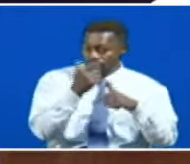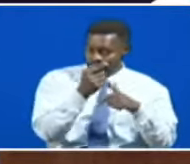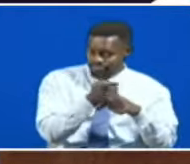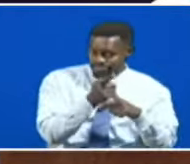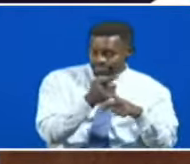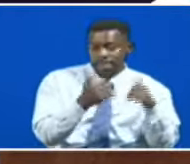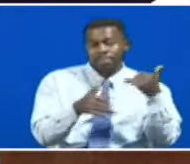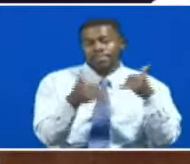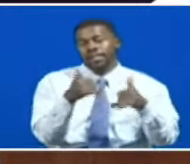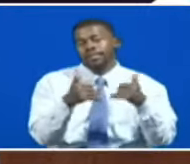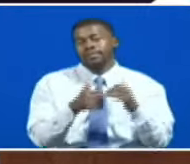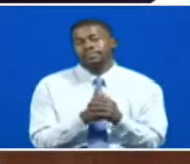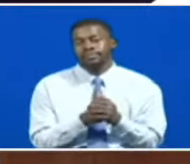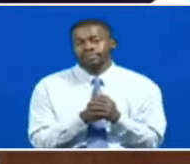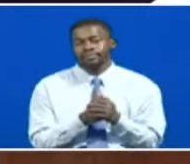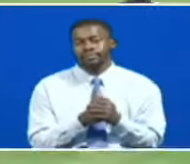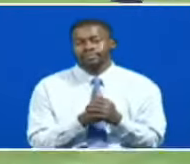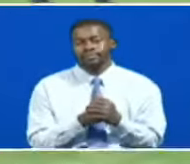mechi yao.